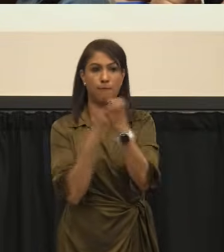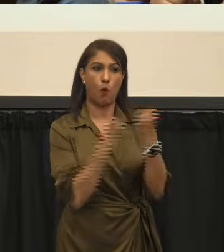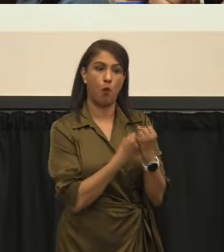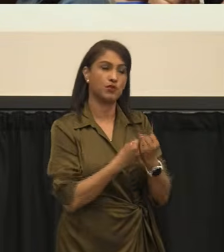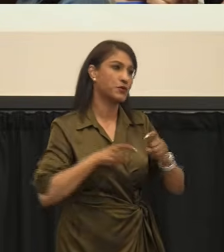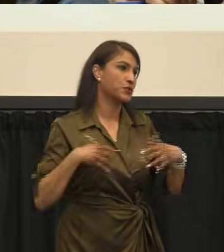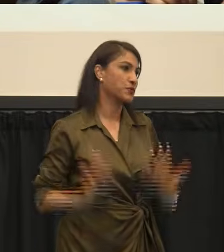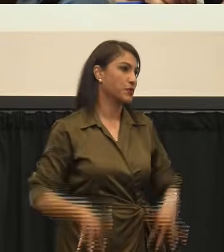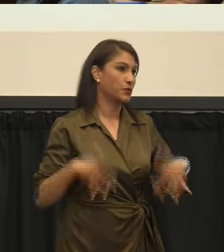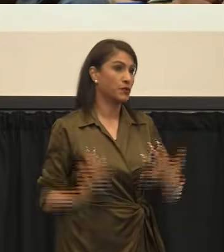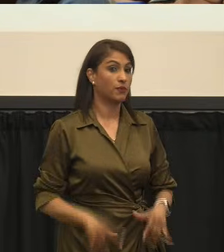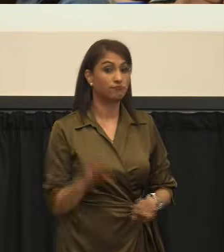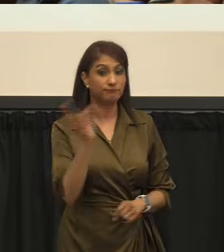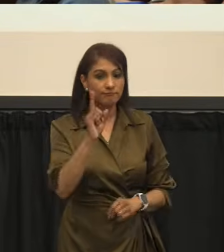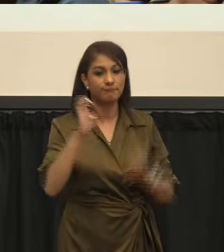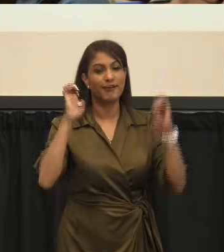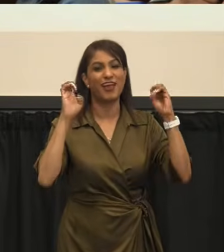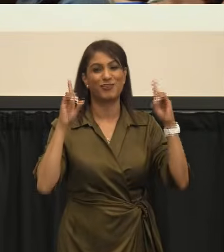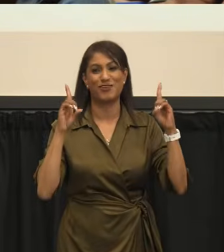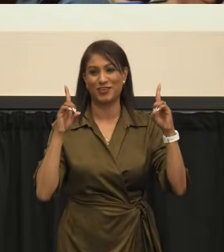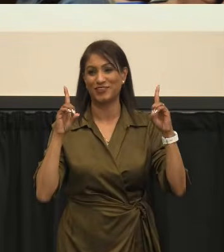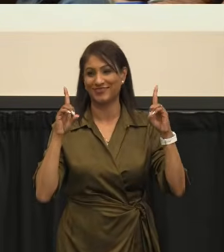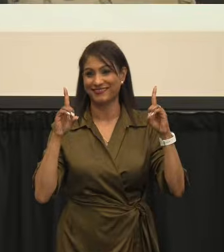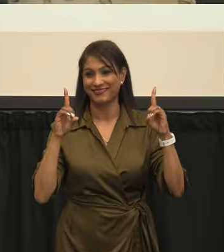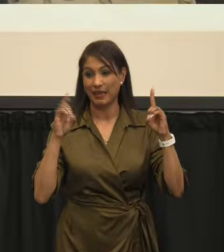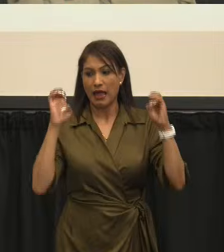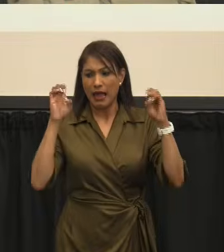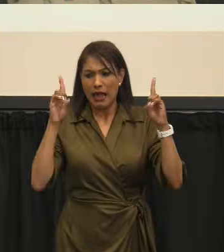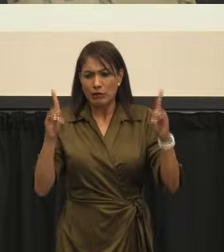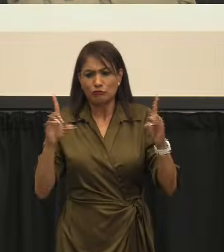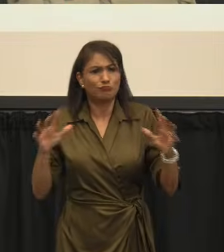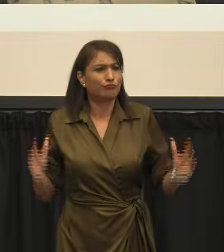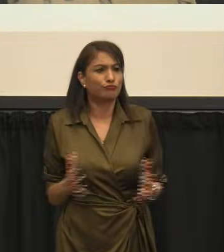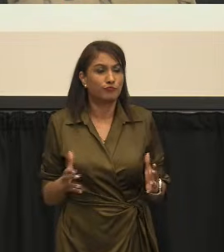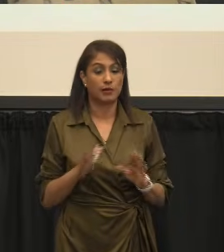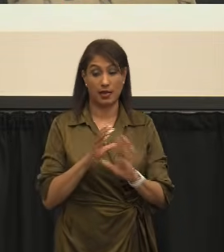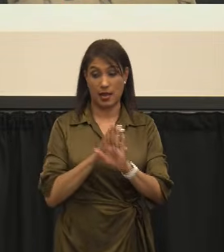The sign bank also needs to support within the educational sector.